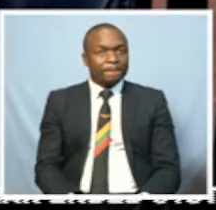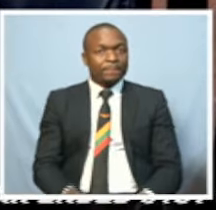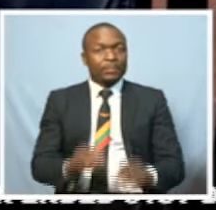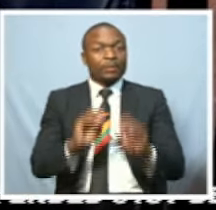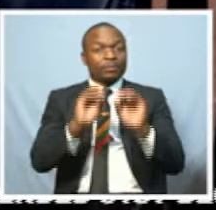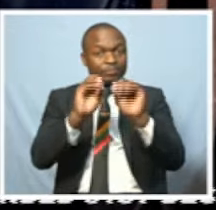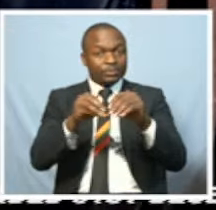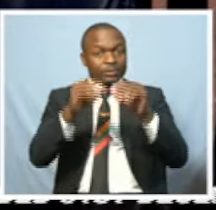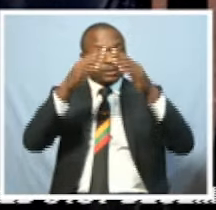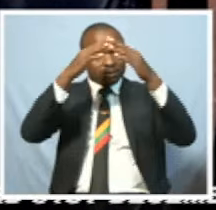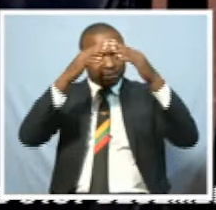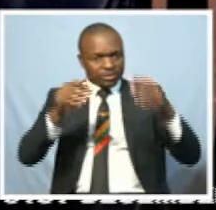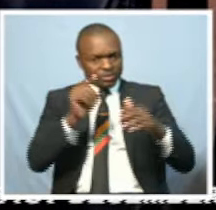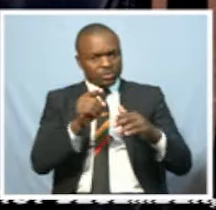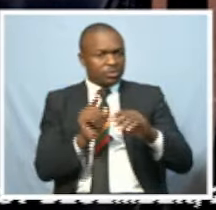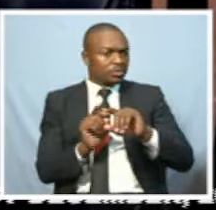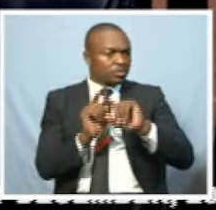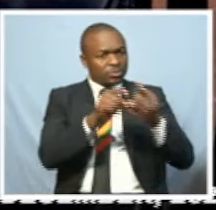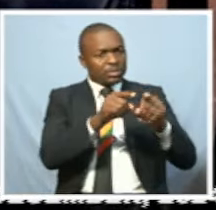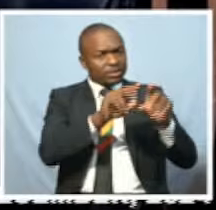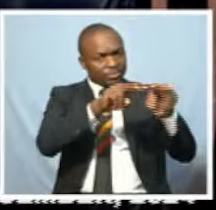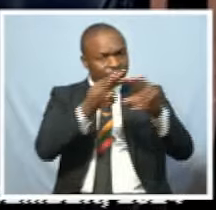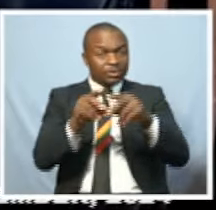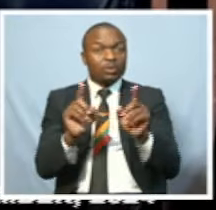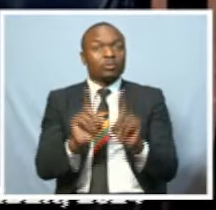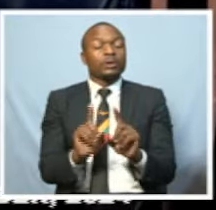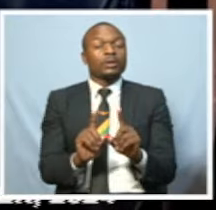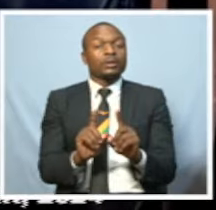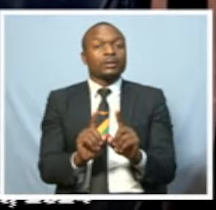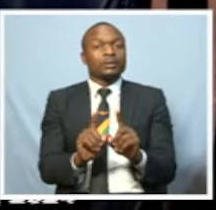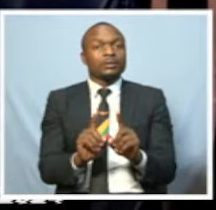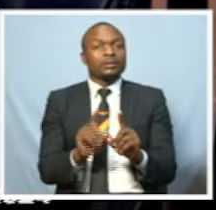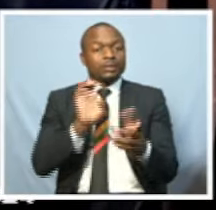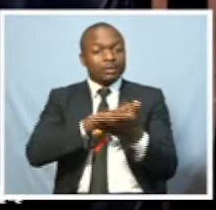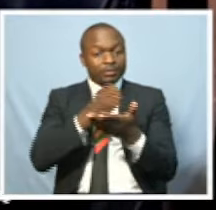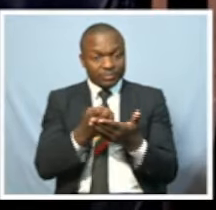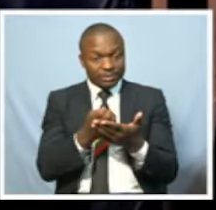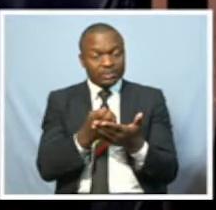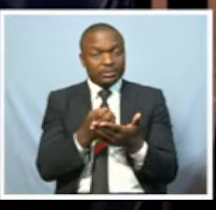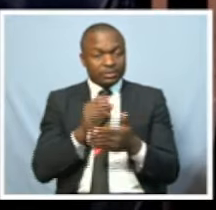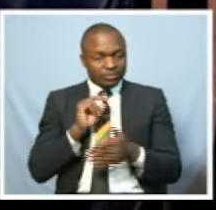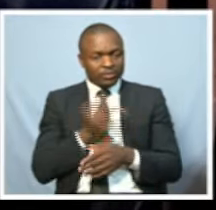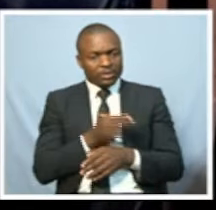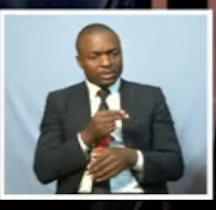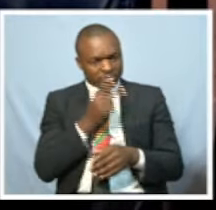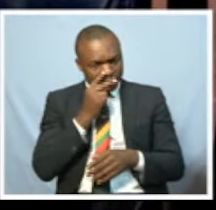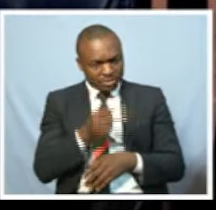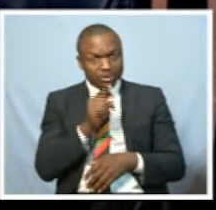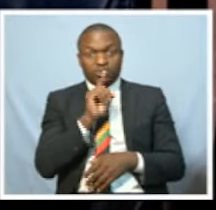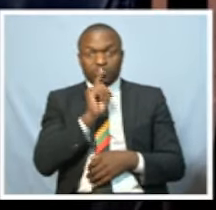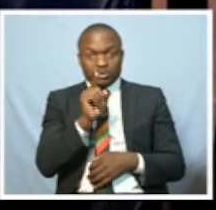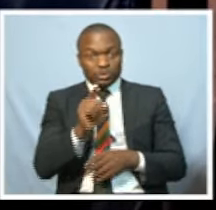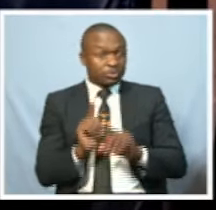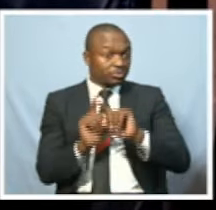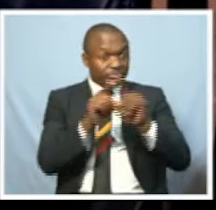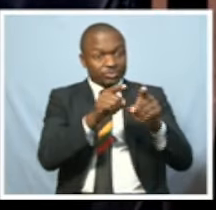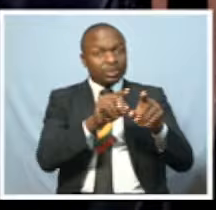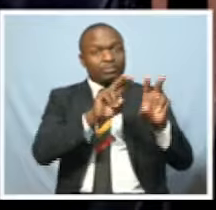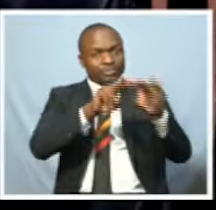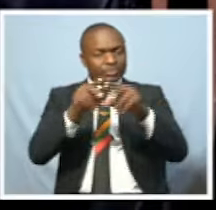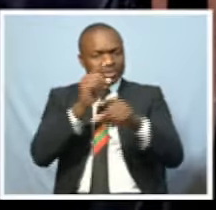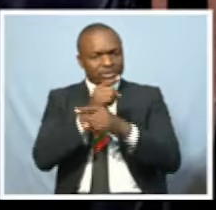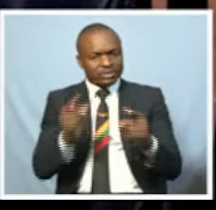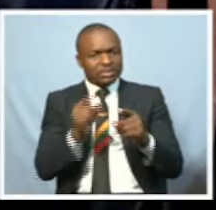roofing and so on. Were you monitoring? Where are your monitoring sheets for us to see, to confirm that we are truly monitoring? To just